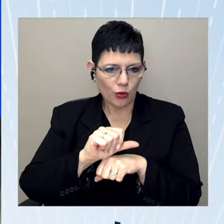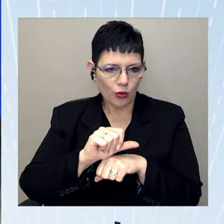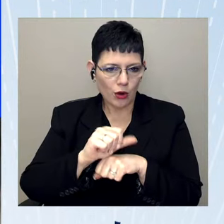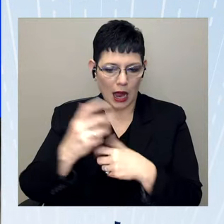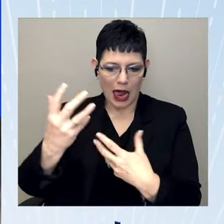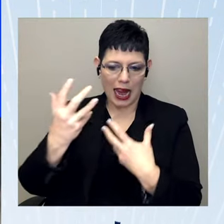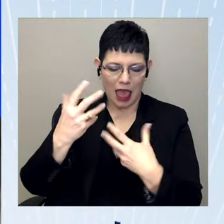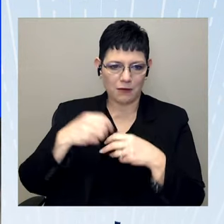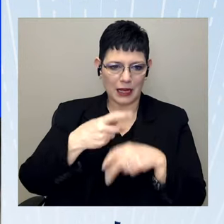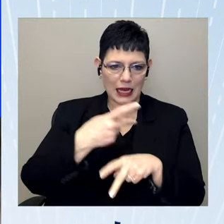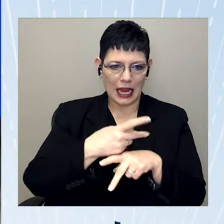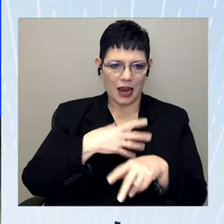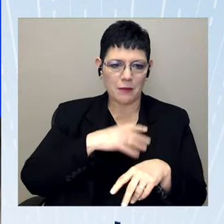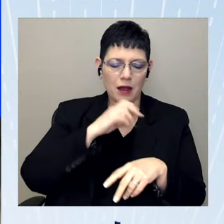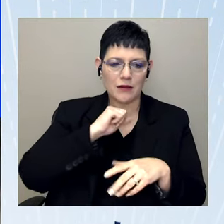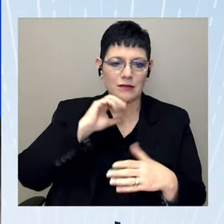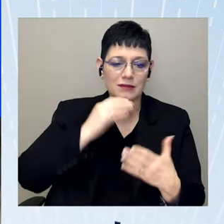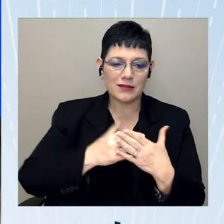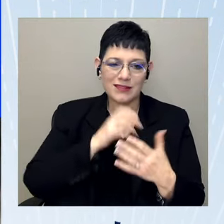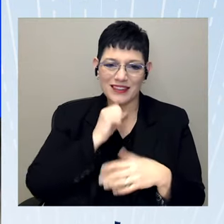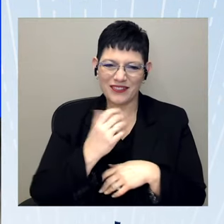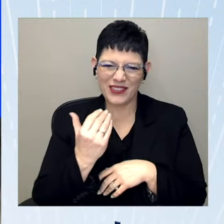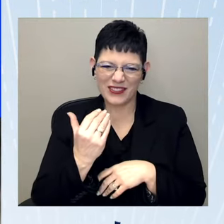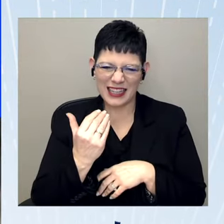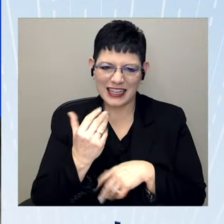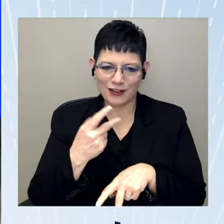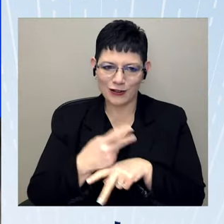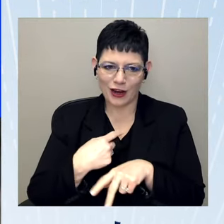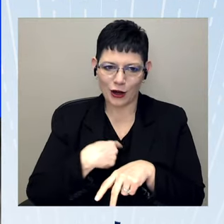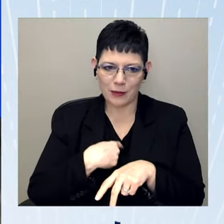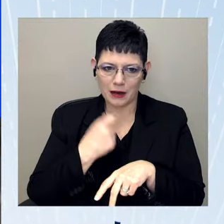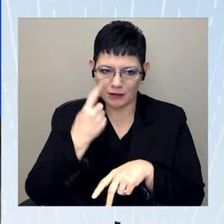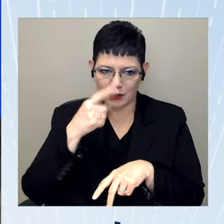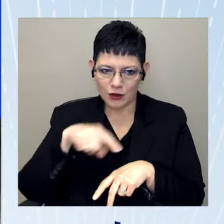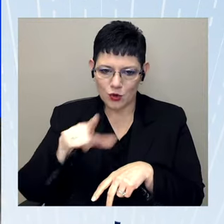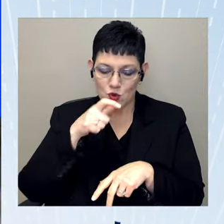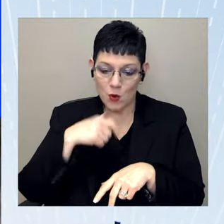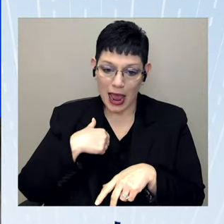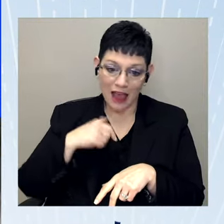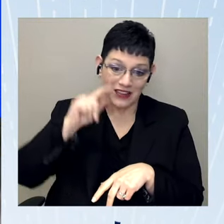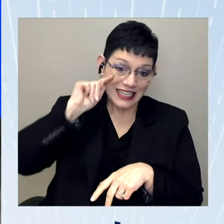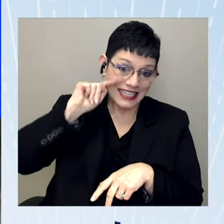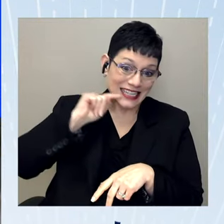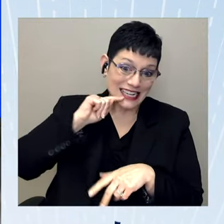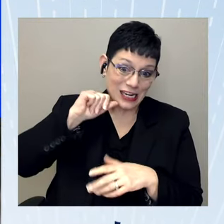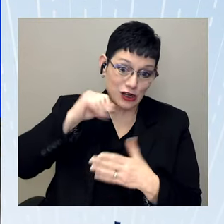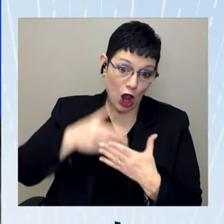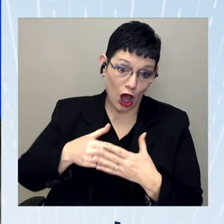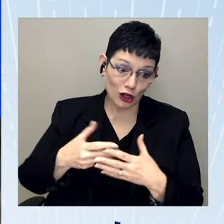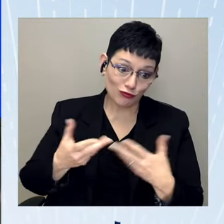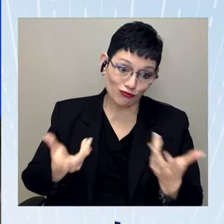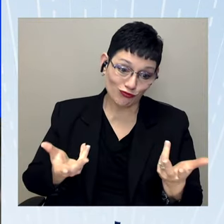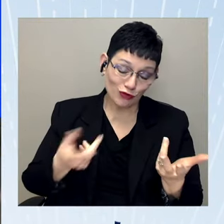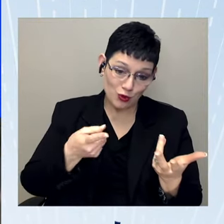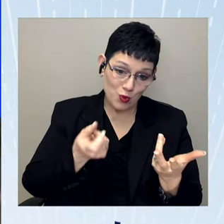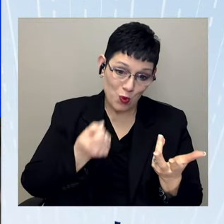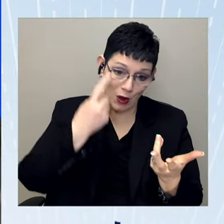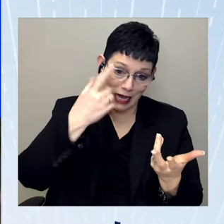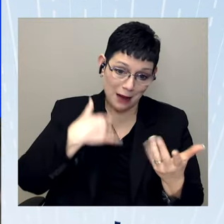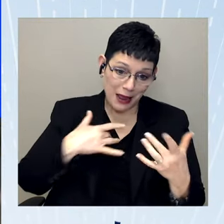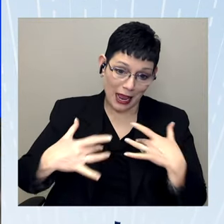my 15-year-old daughter. For those of you who have 15-year-old daughters, you understand my